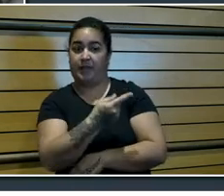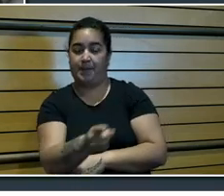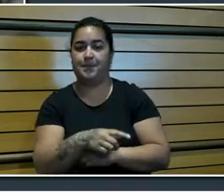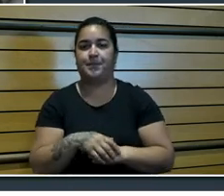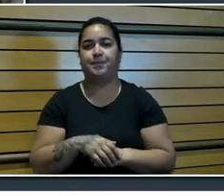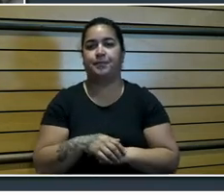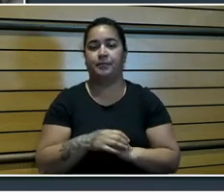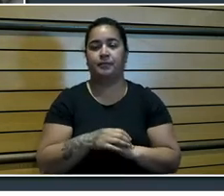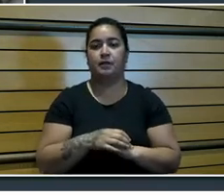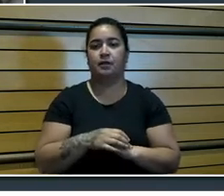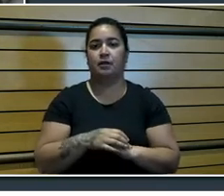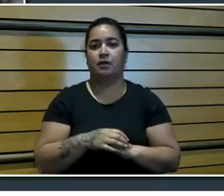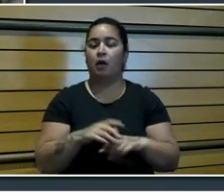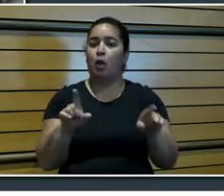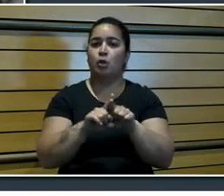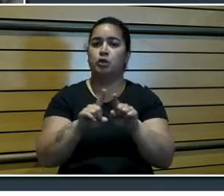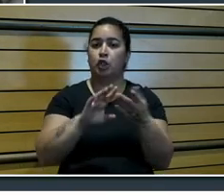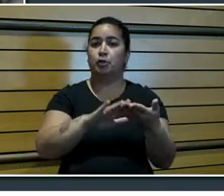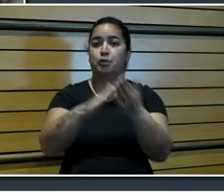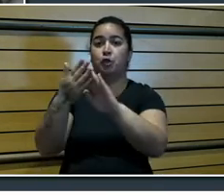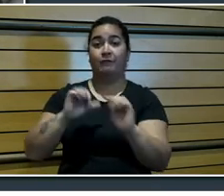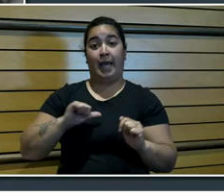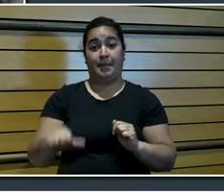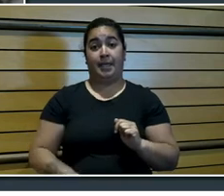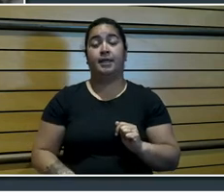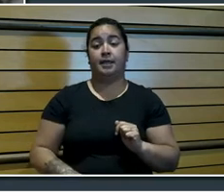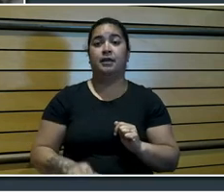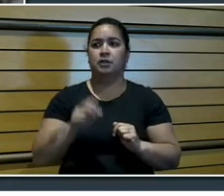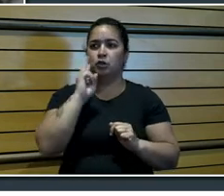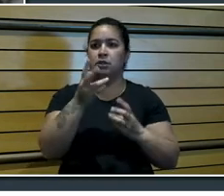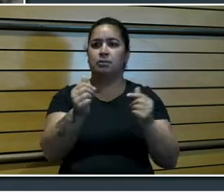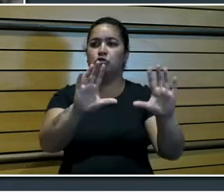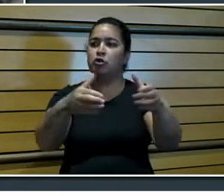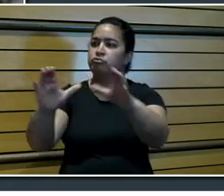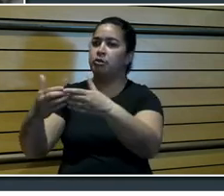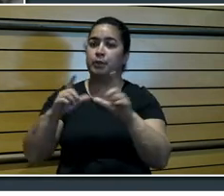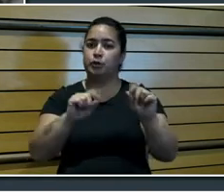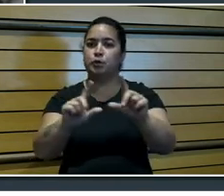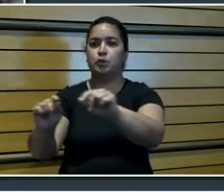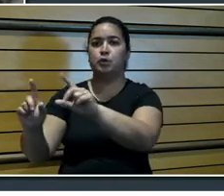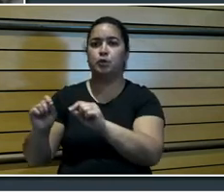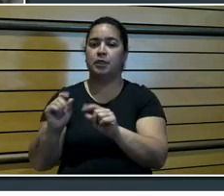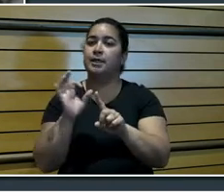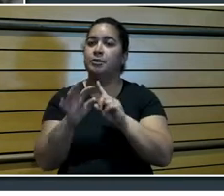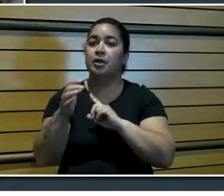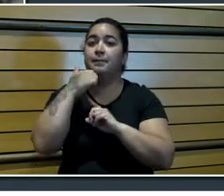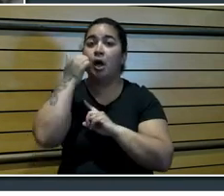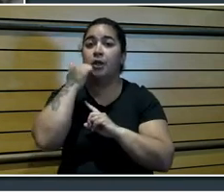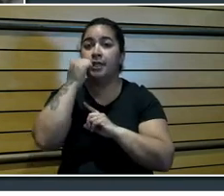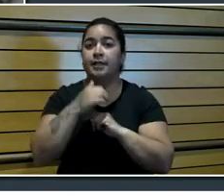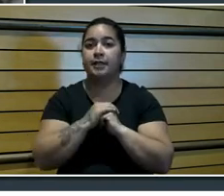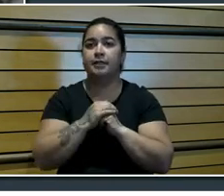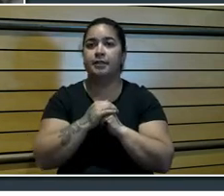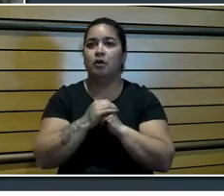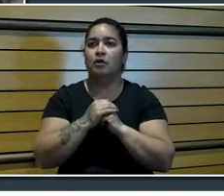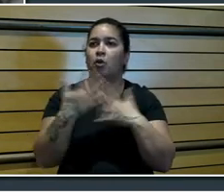saw the same with communal farming carried out by groups of Māori, particularly in the likes of the ideal